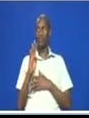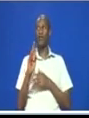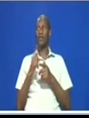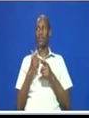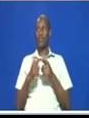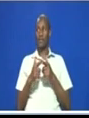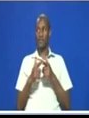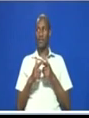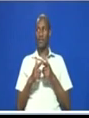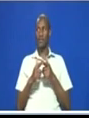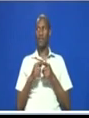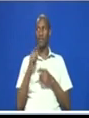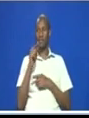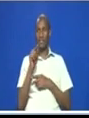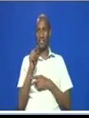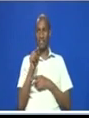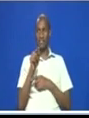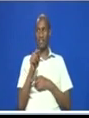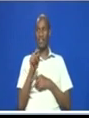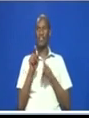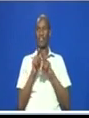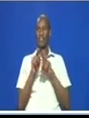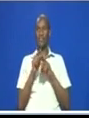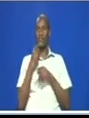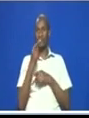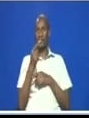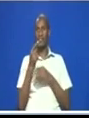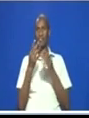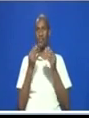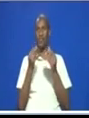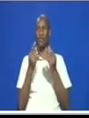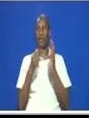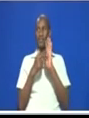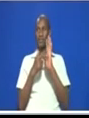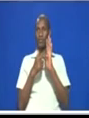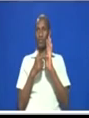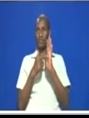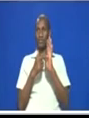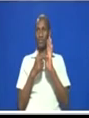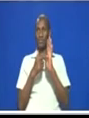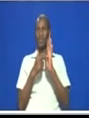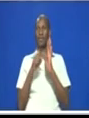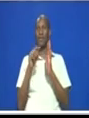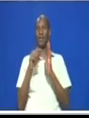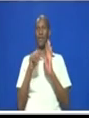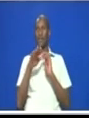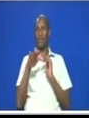Then these, just like I've said, are simply examples of the